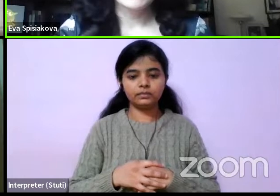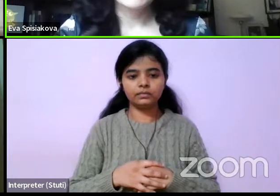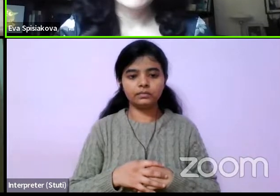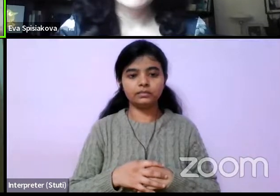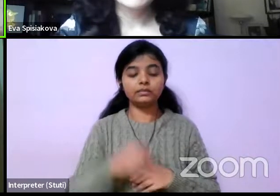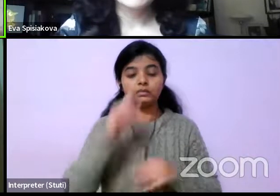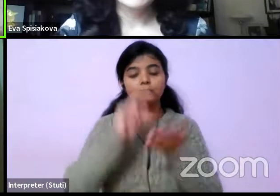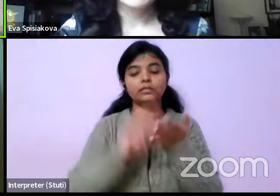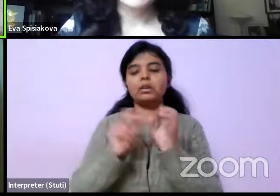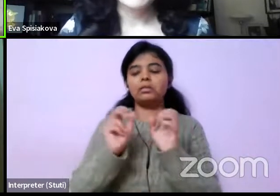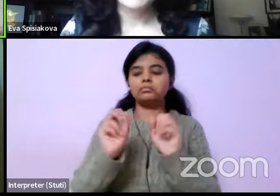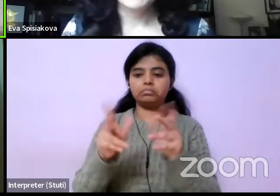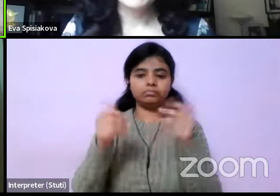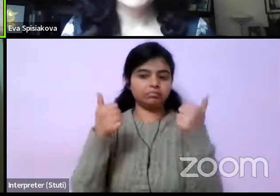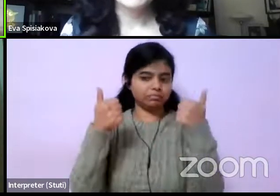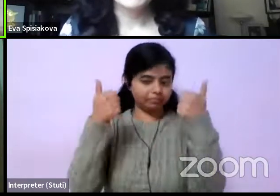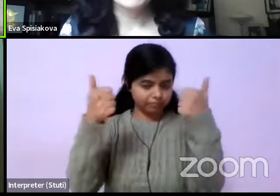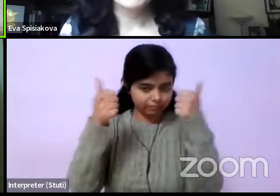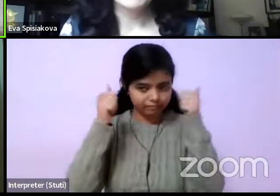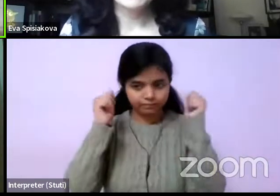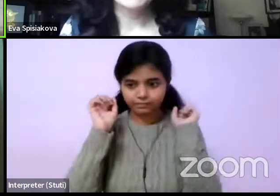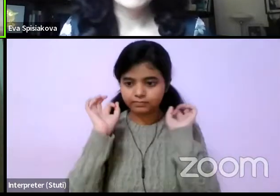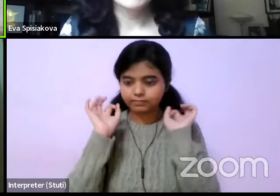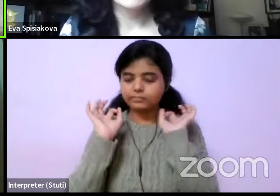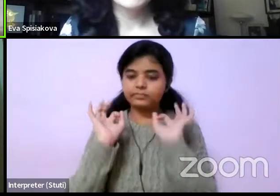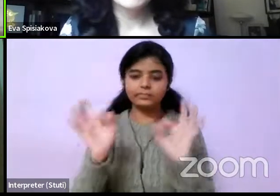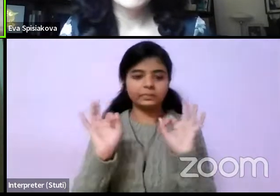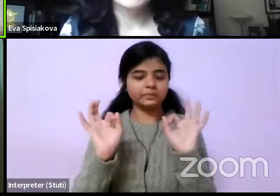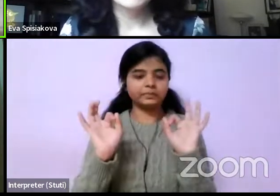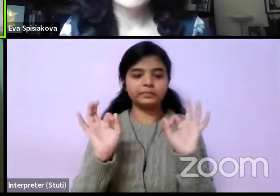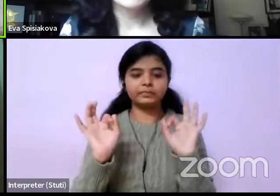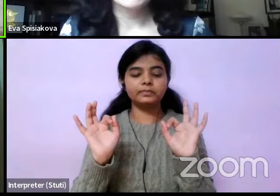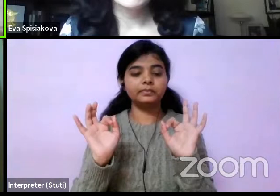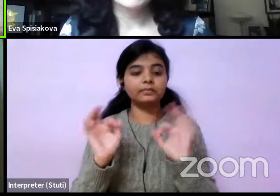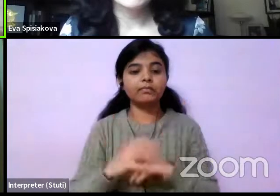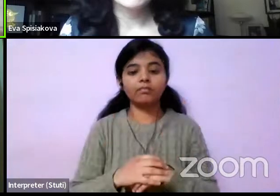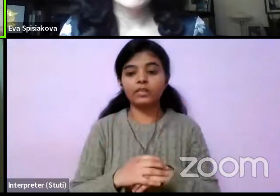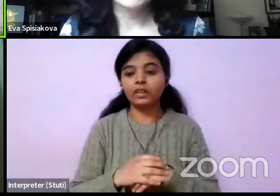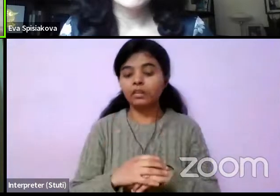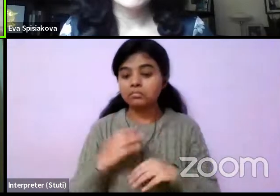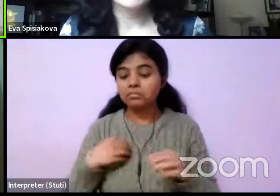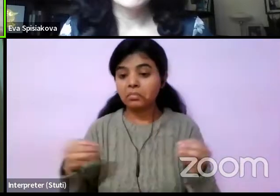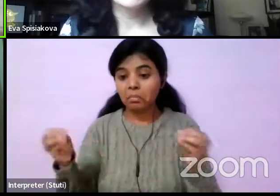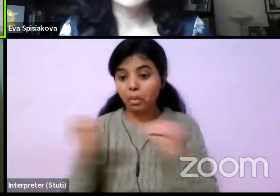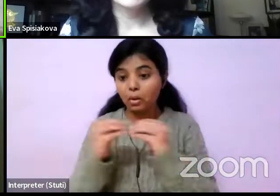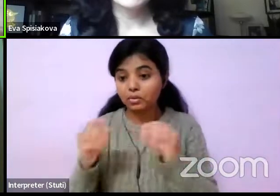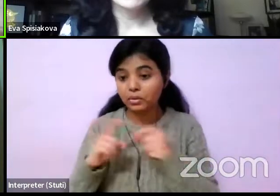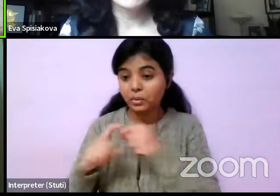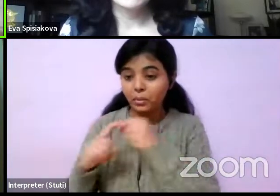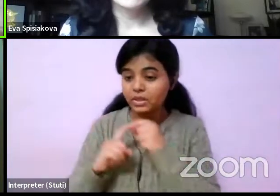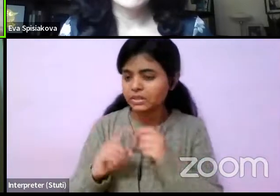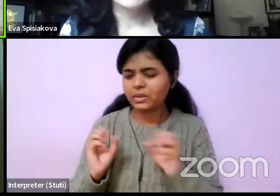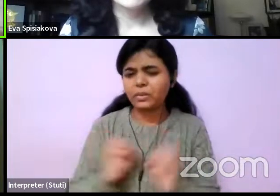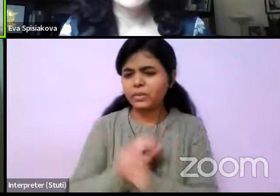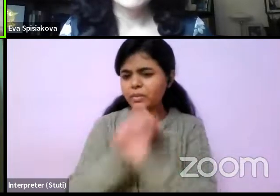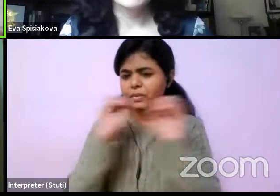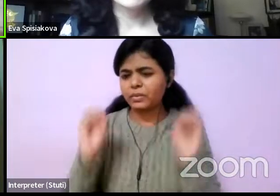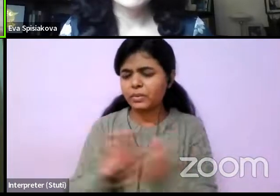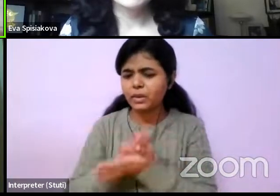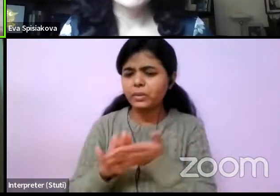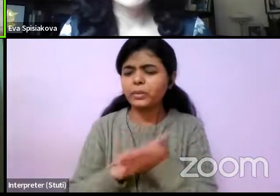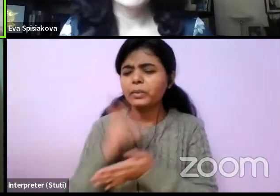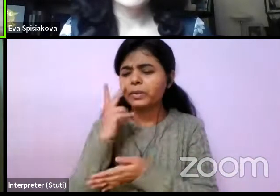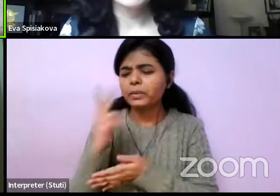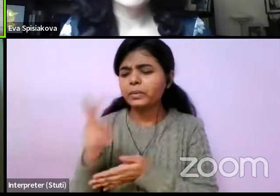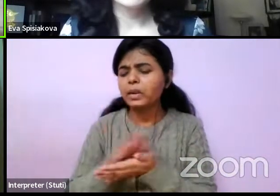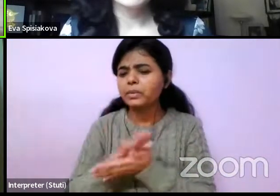Okay, great. Great. So I don't think there are any other questions or comments.